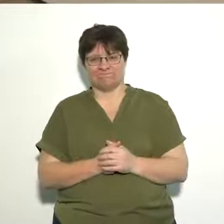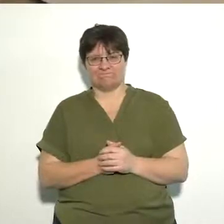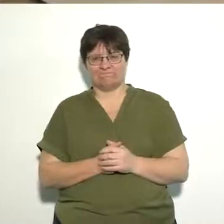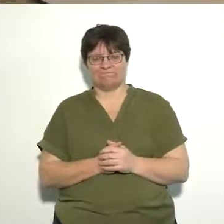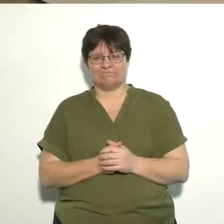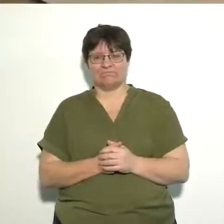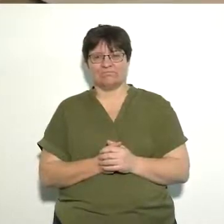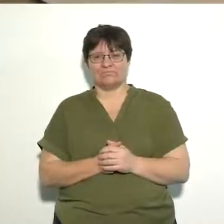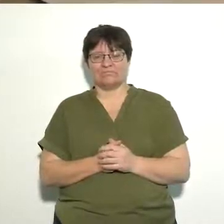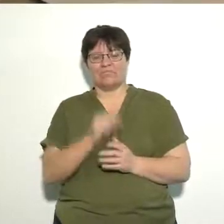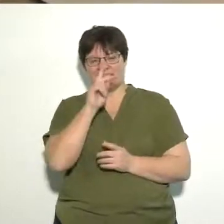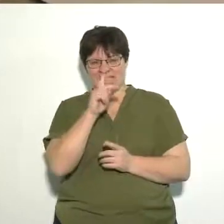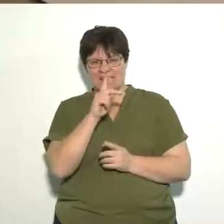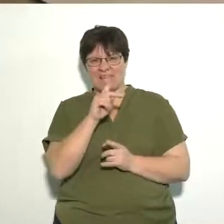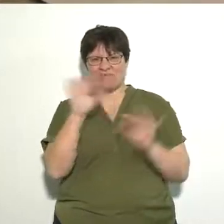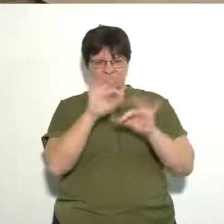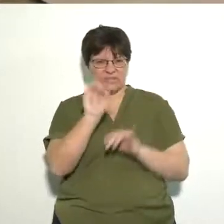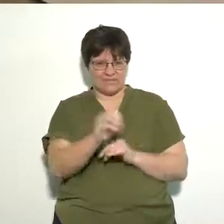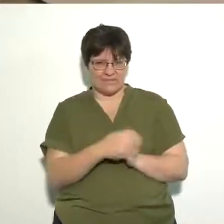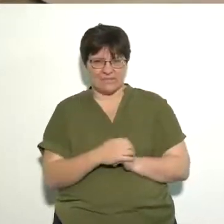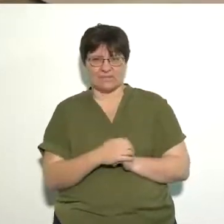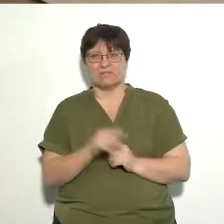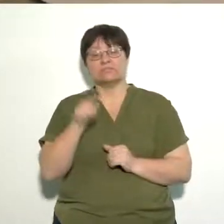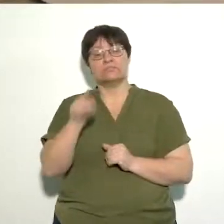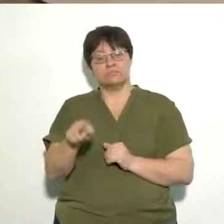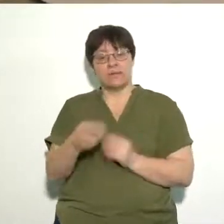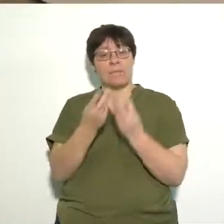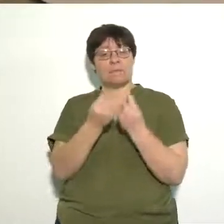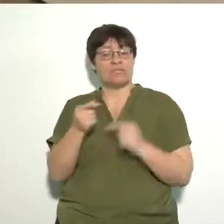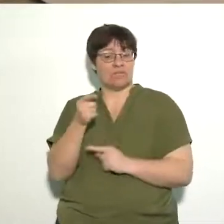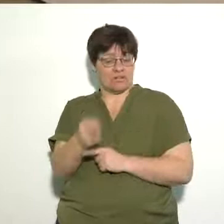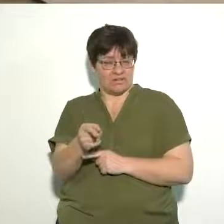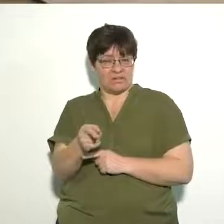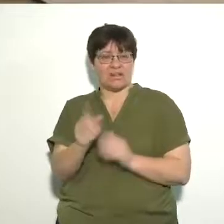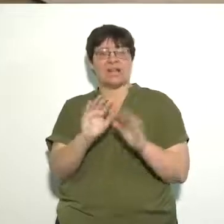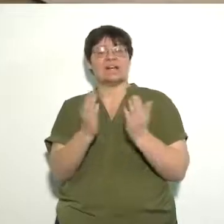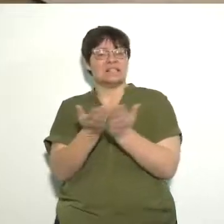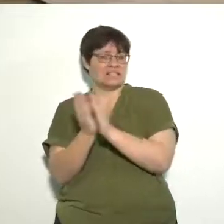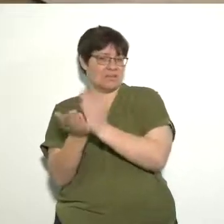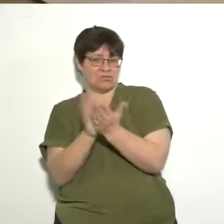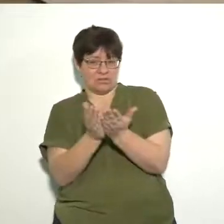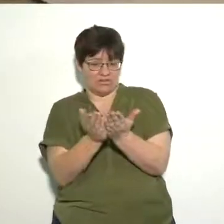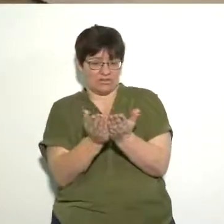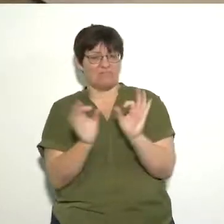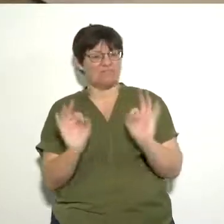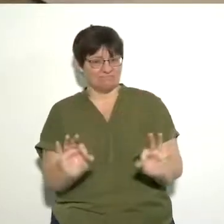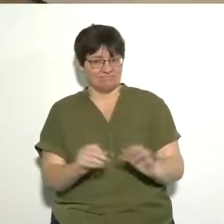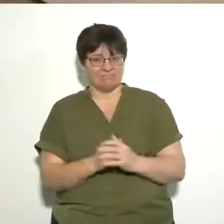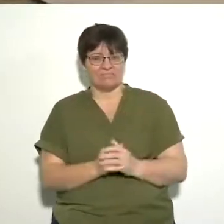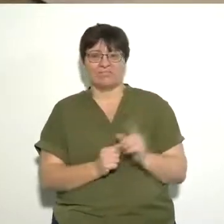length. Okay, and you can see a bit of frizz there. You can also have a look at the material. That would be symmetrical. That would